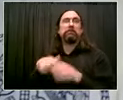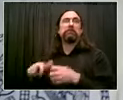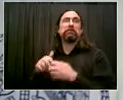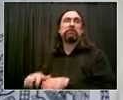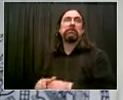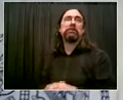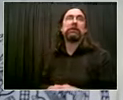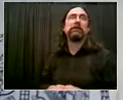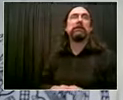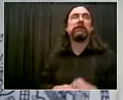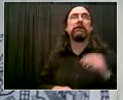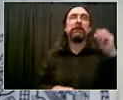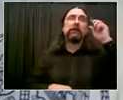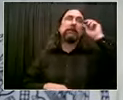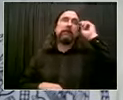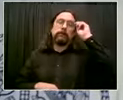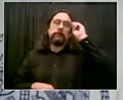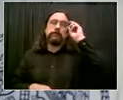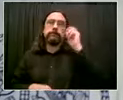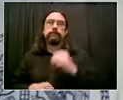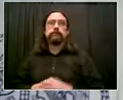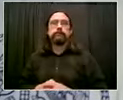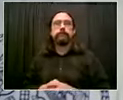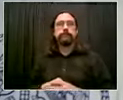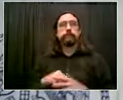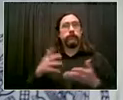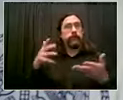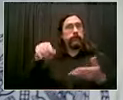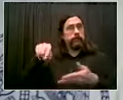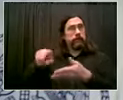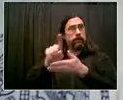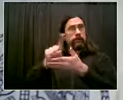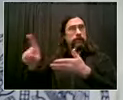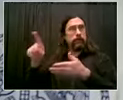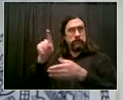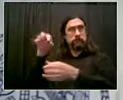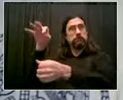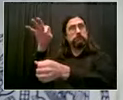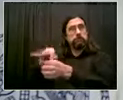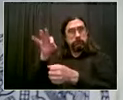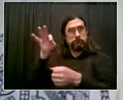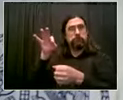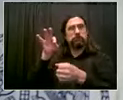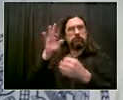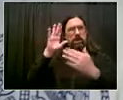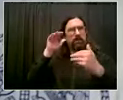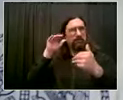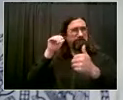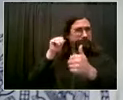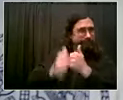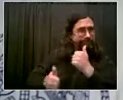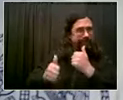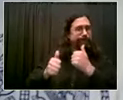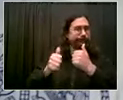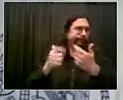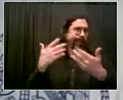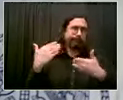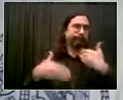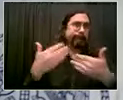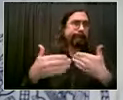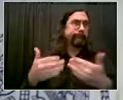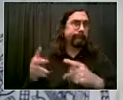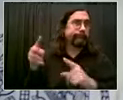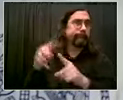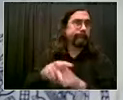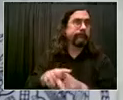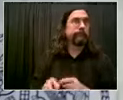justice work needs constant assessment. We're, unfortunately, dealing with a very clear rise in gun violence here and around the country. We need to